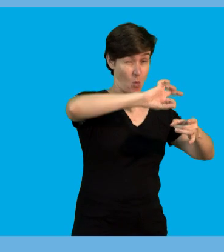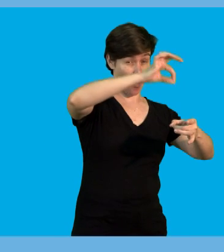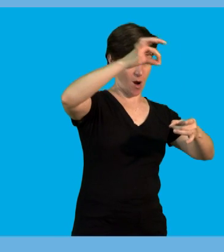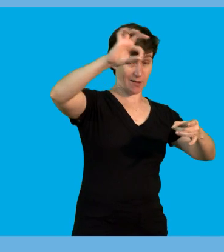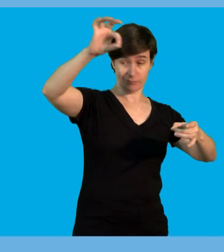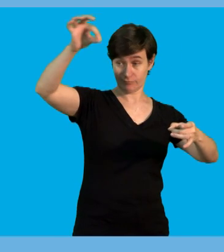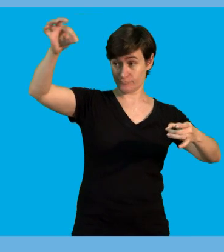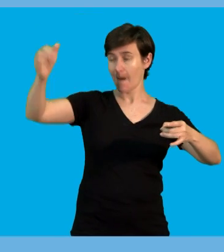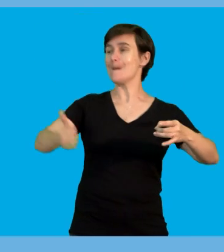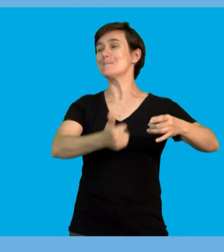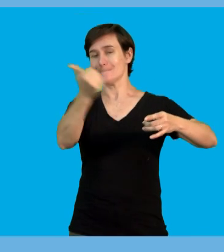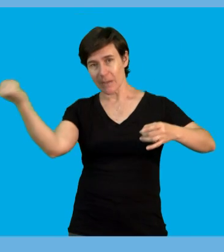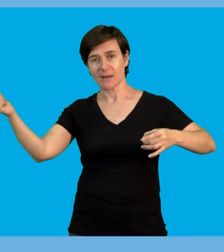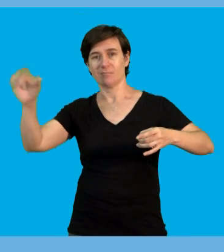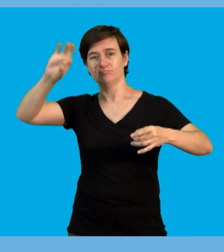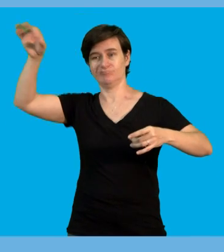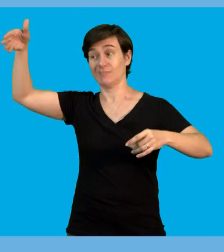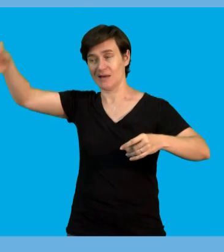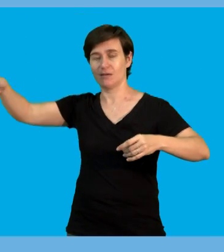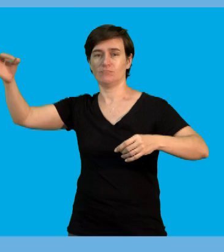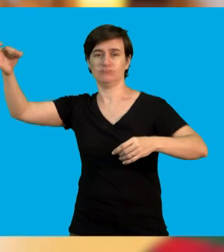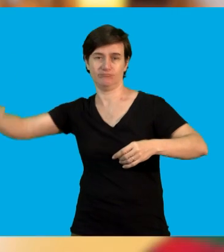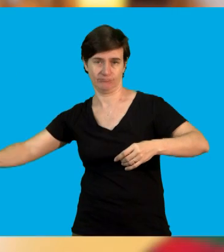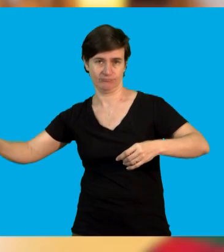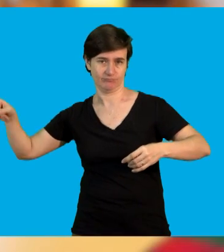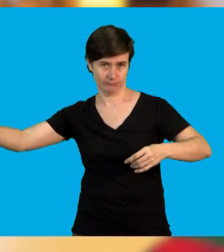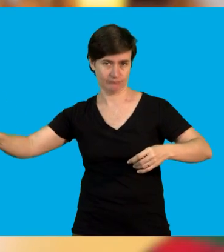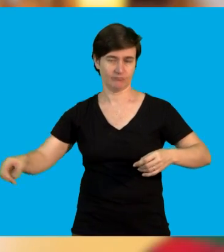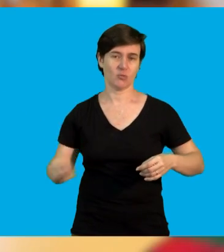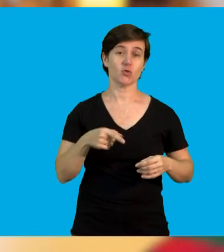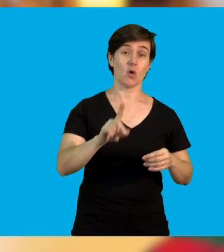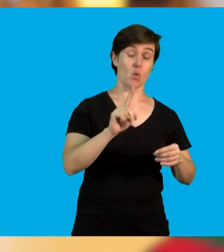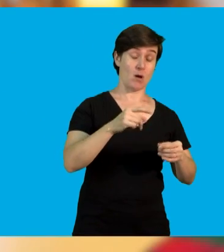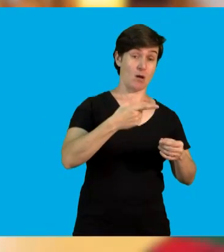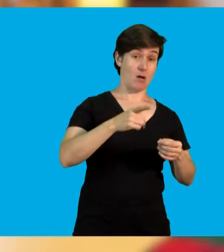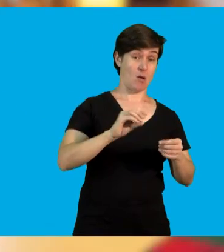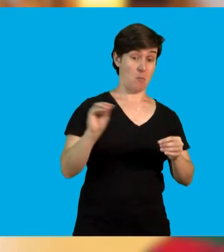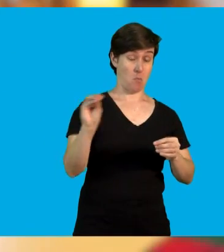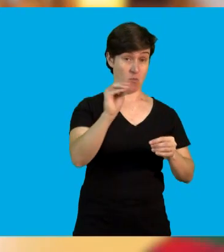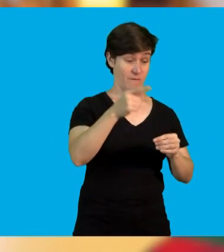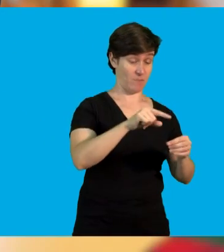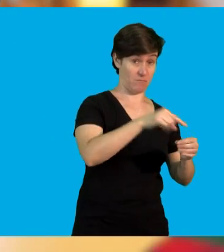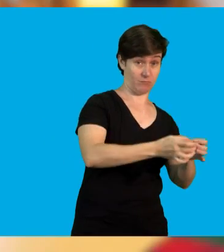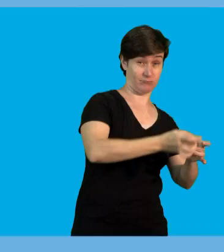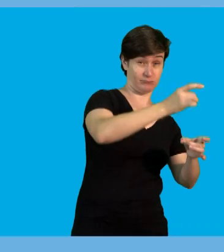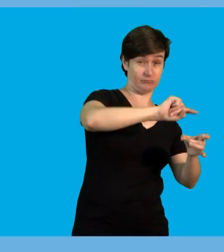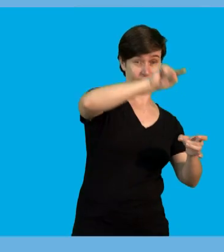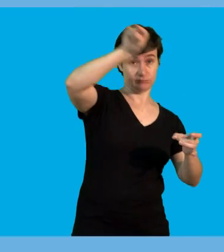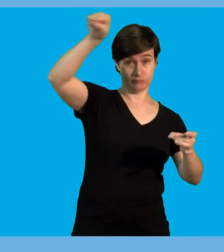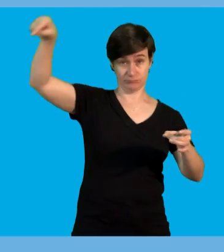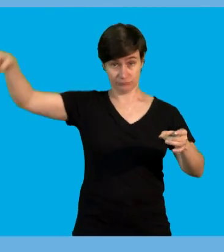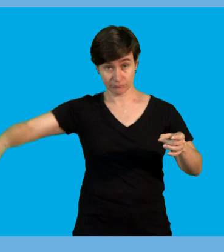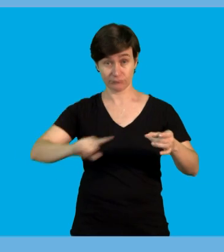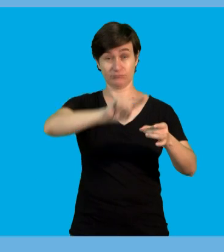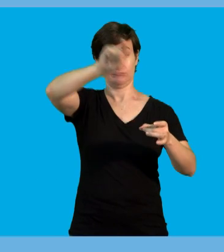coming back and entering the cell via the electrodes. So the movement of electrons from one electrode to the other electrode will be